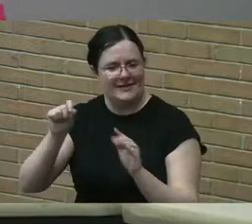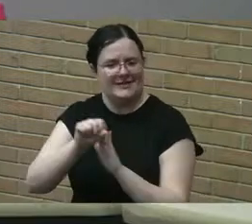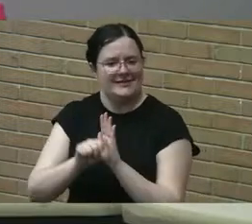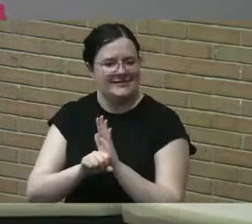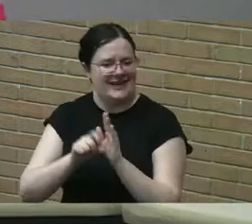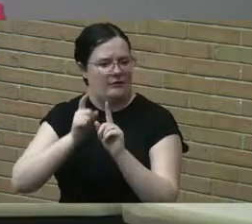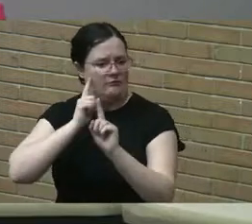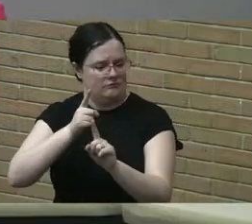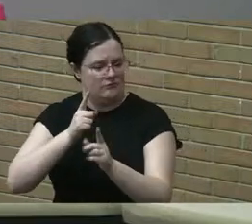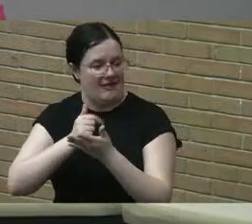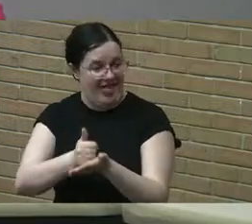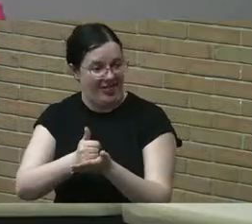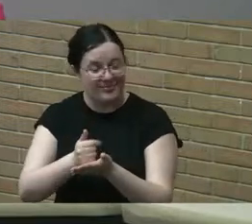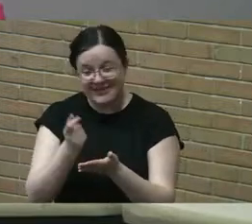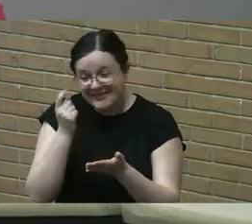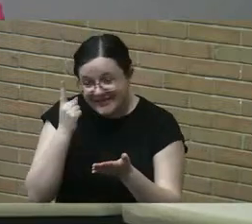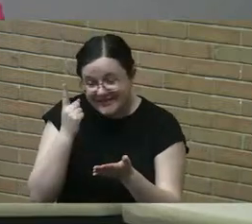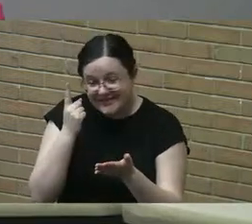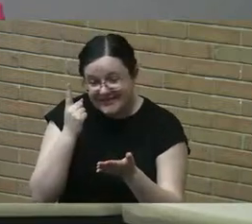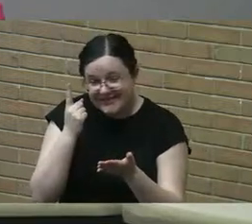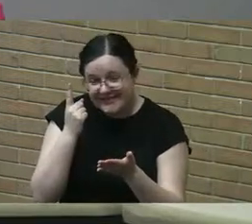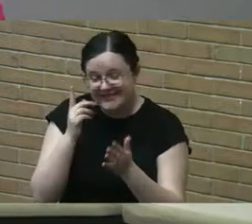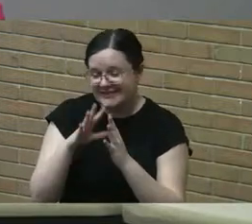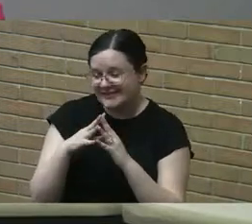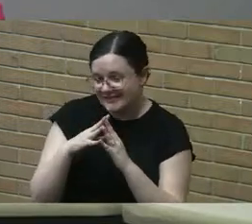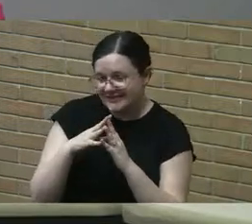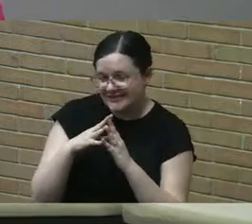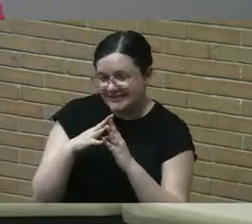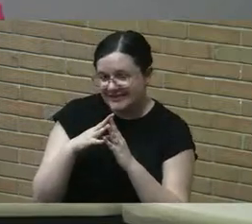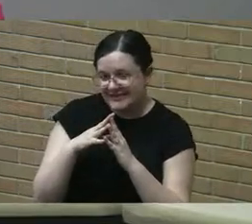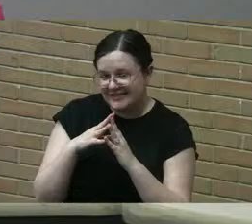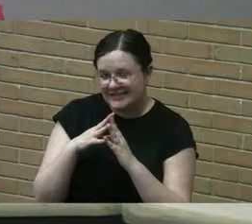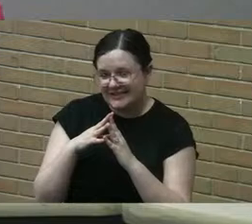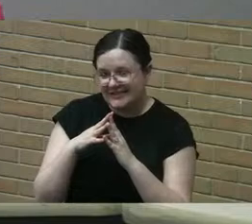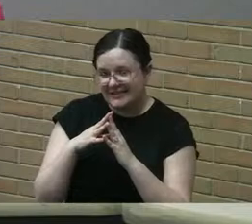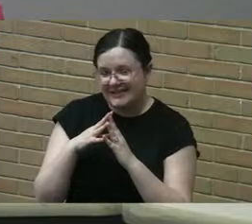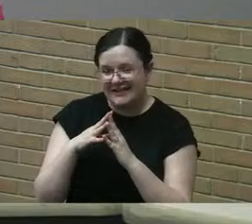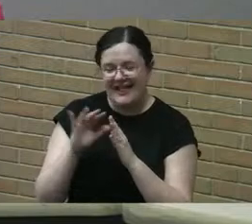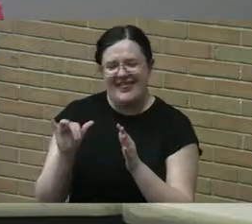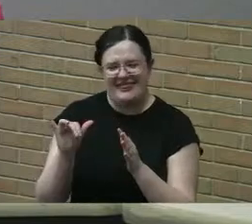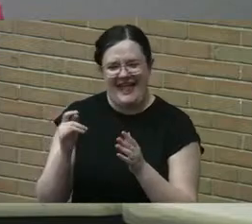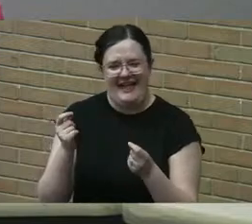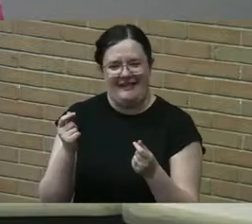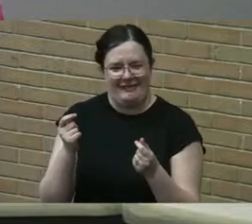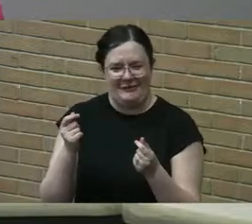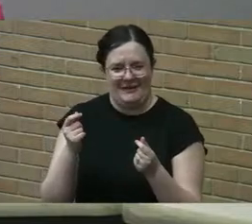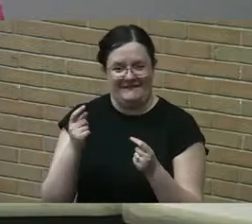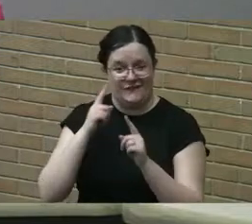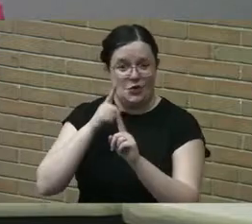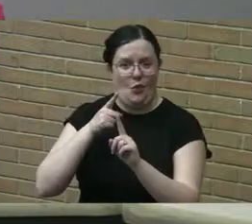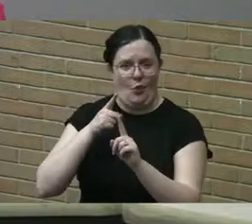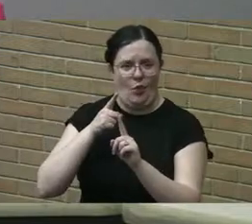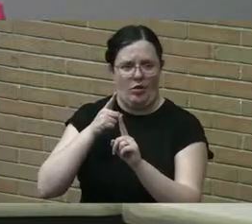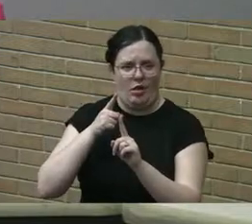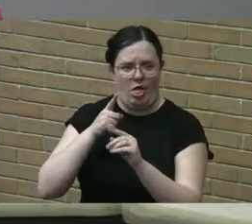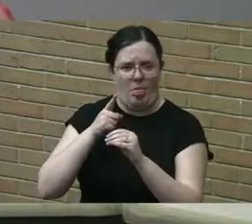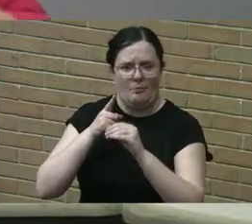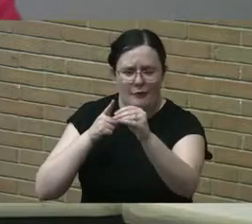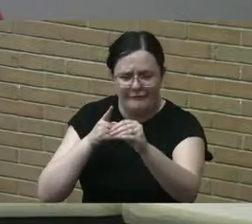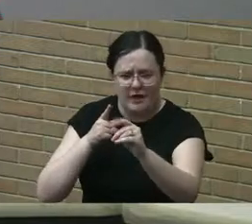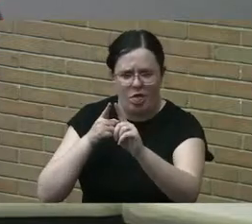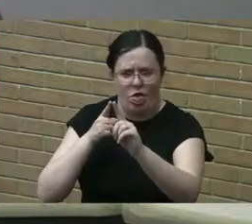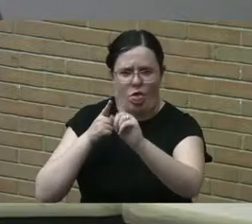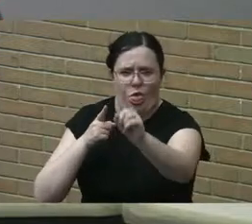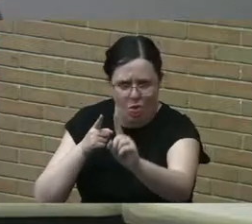change. However, it's been a little bit of a moving goalpost for the town of Brighton. So our president